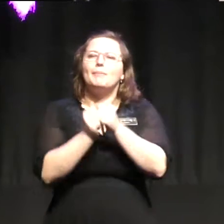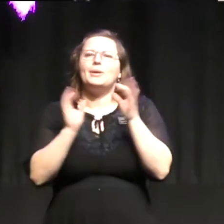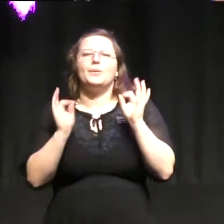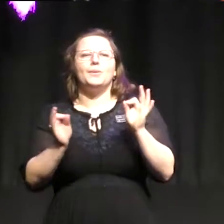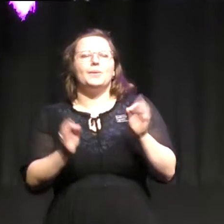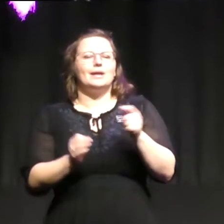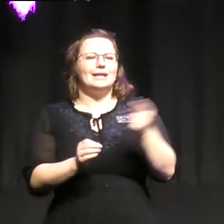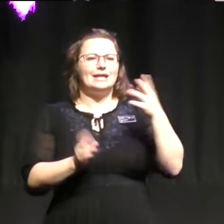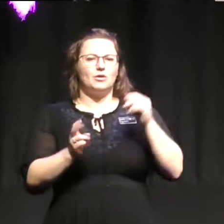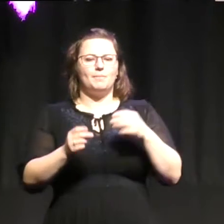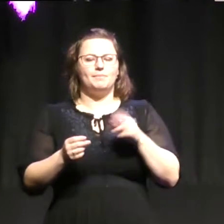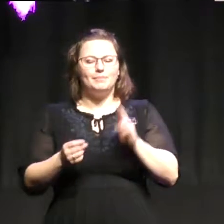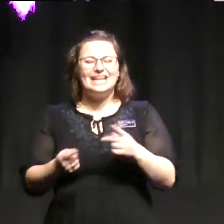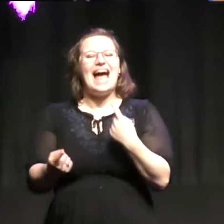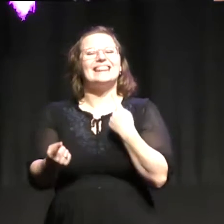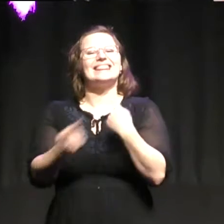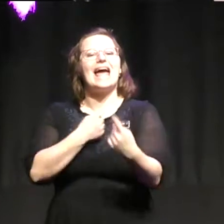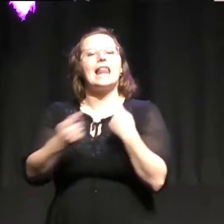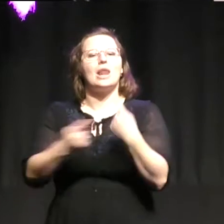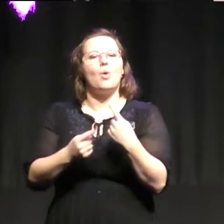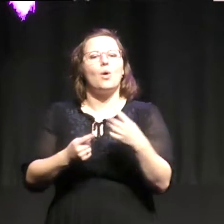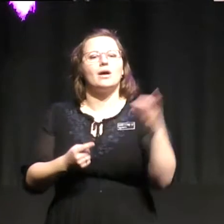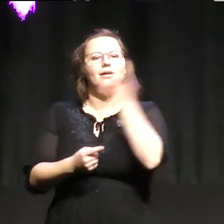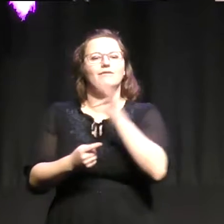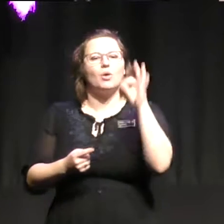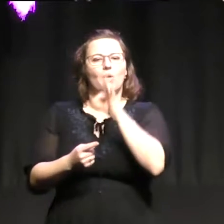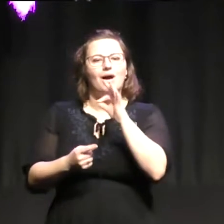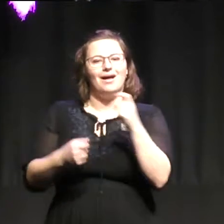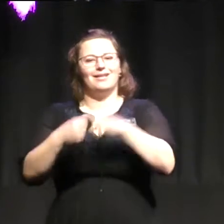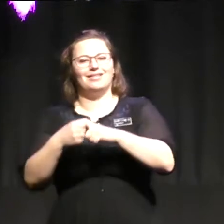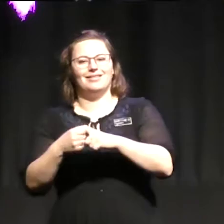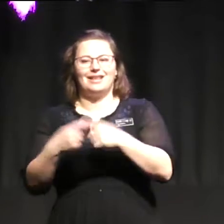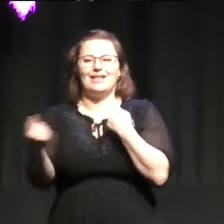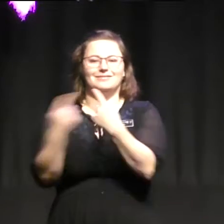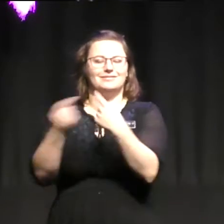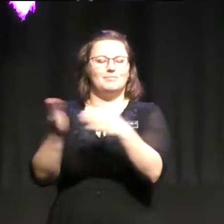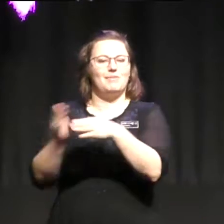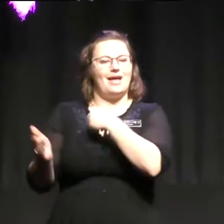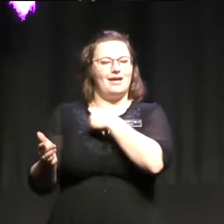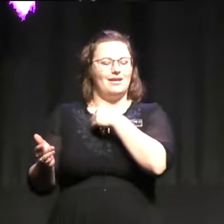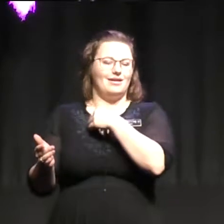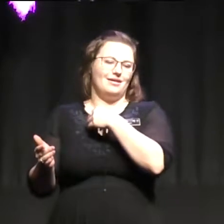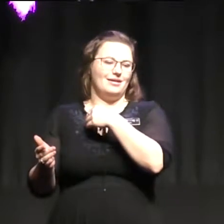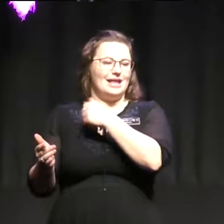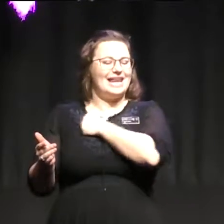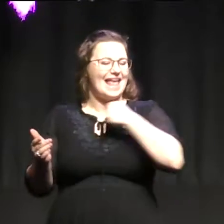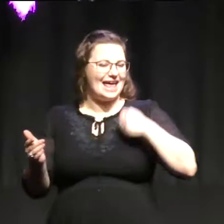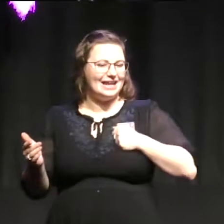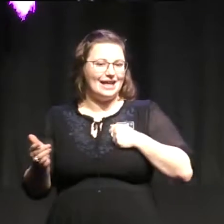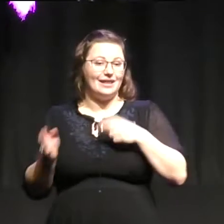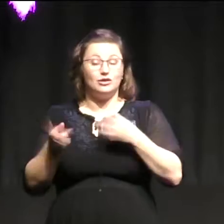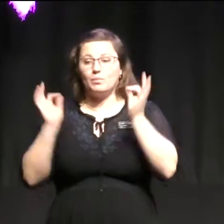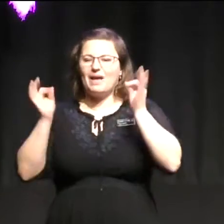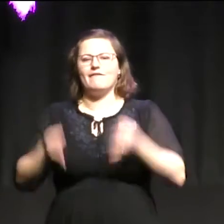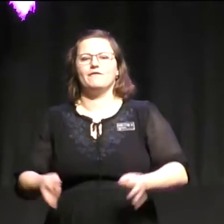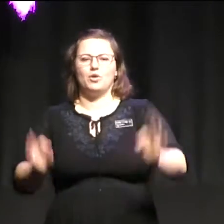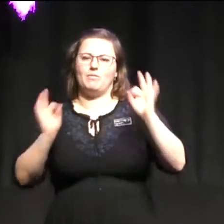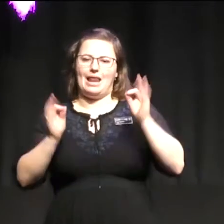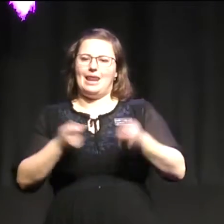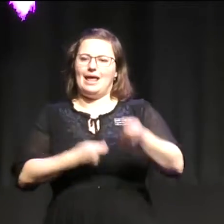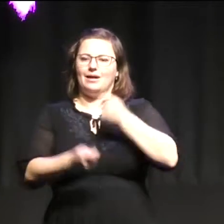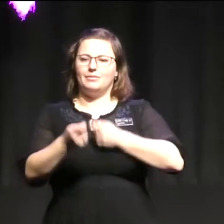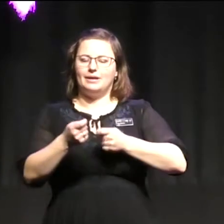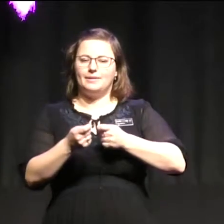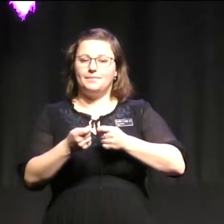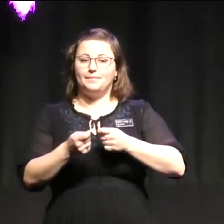pursue the actual dialogue issue with the government as a trade union in the informal economy? So I think when